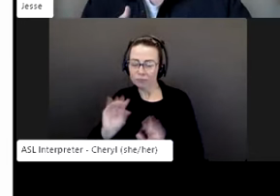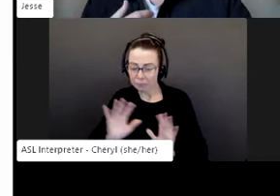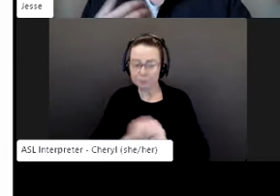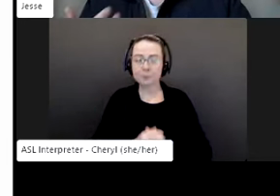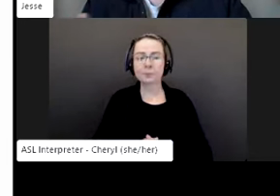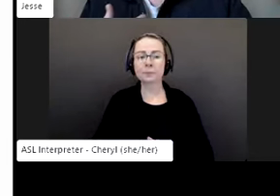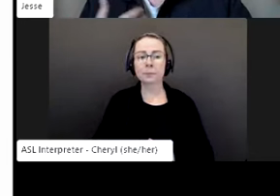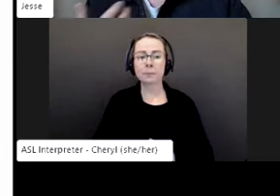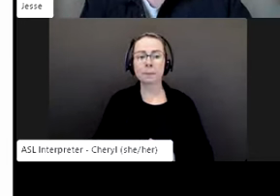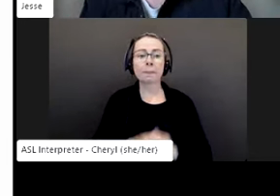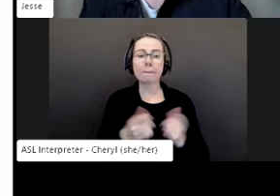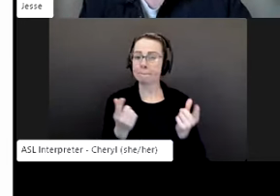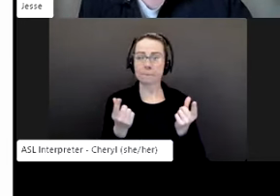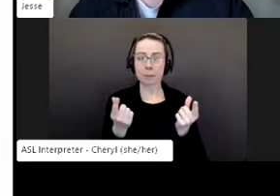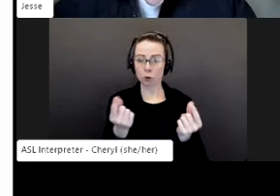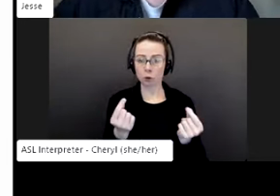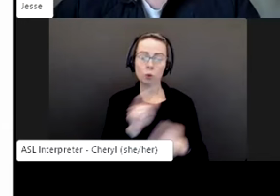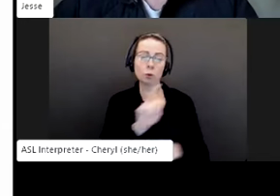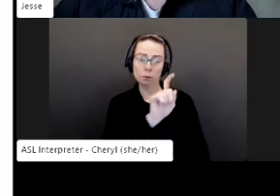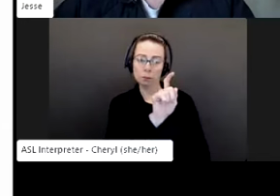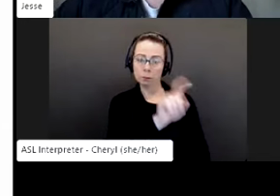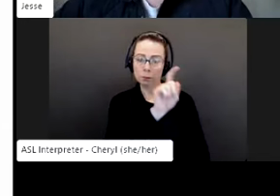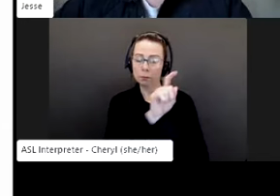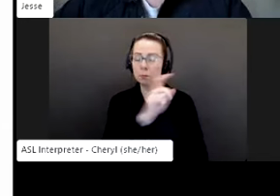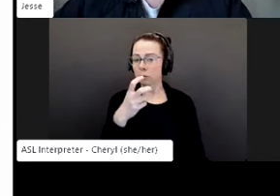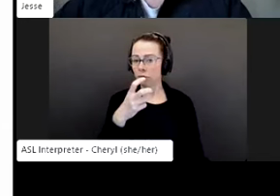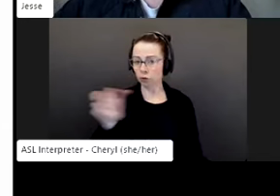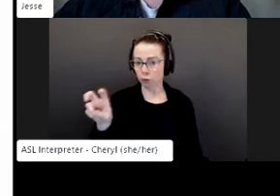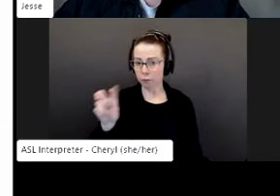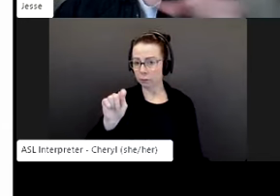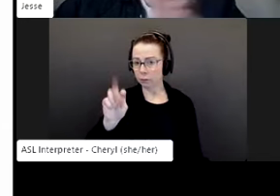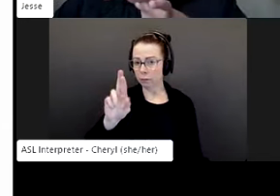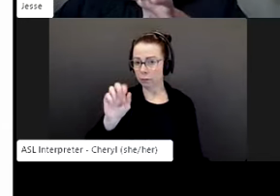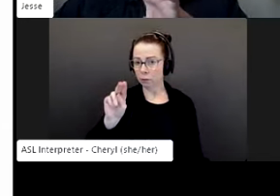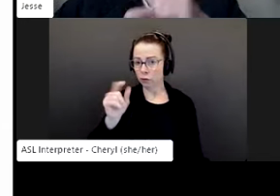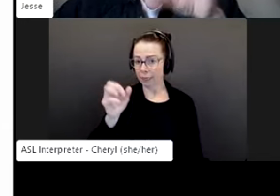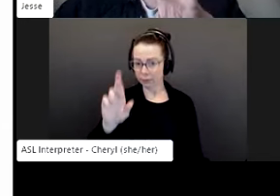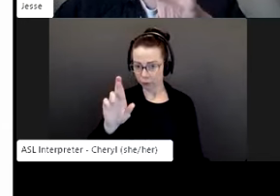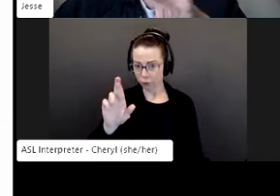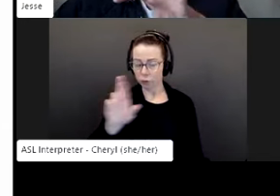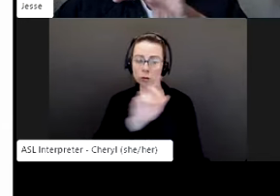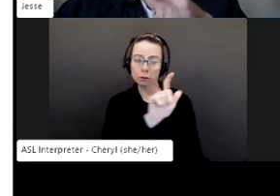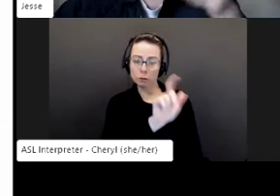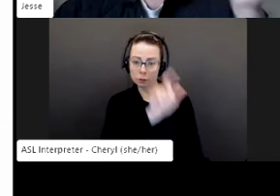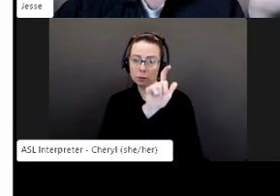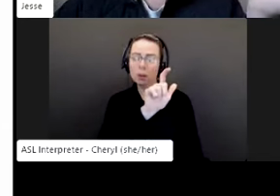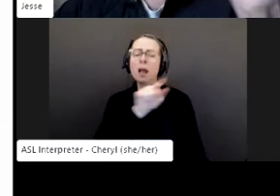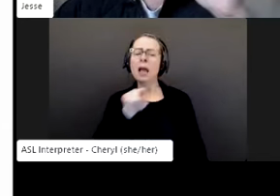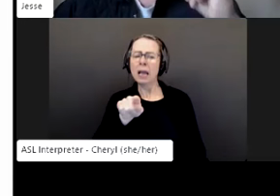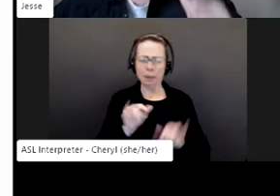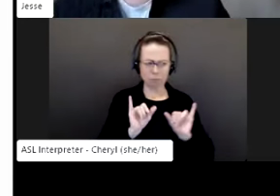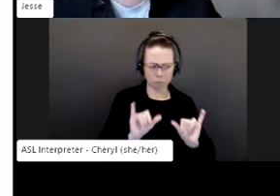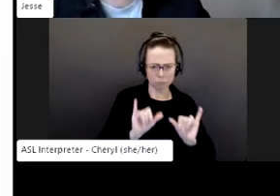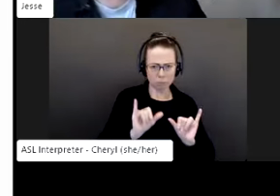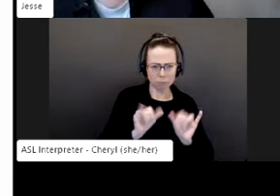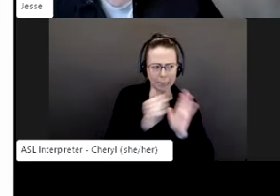to select transfers and then change or determine which account you want that to go from or